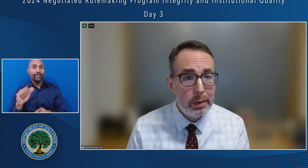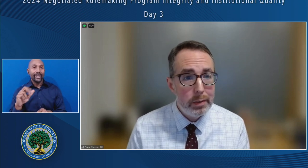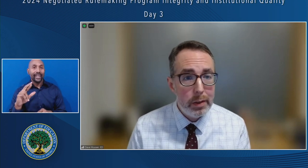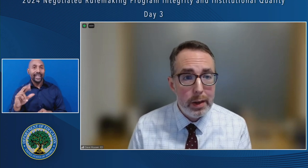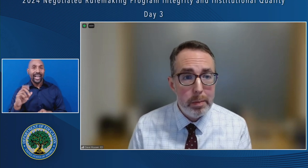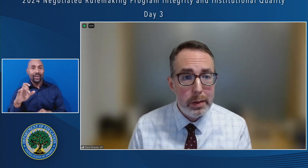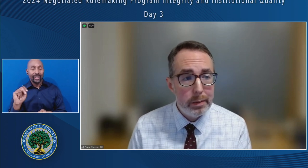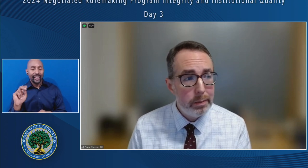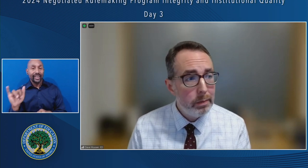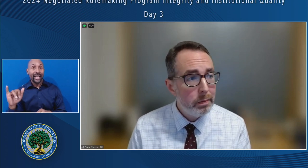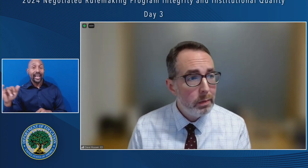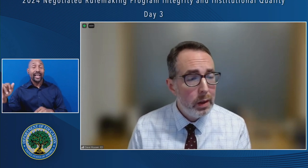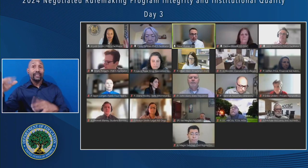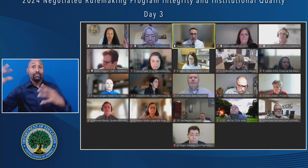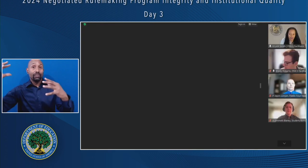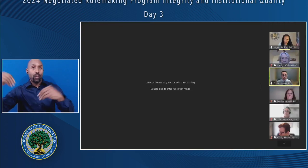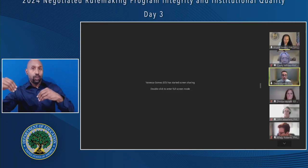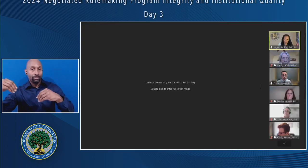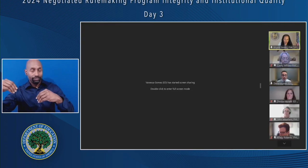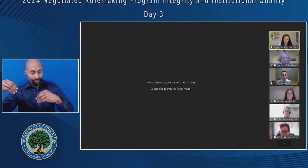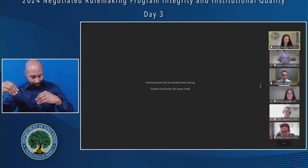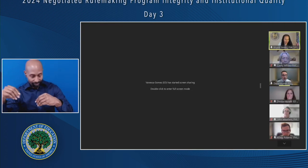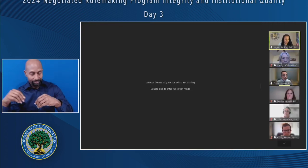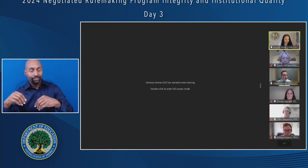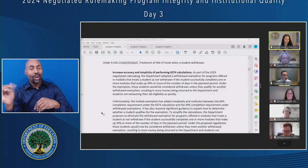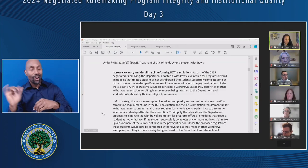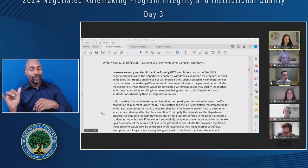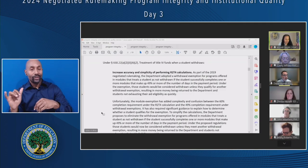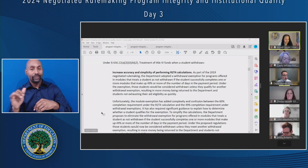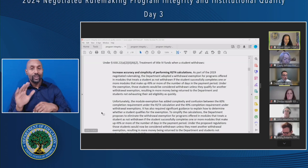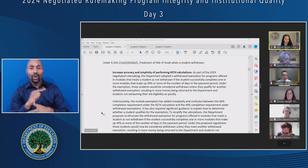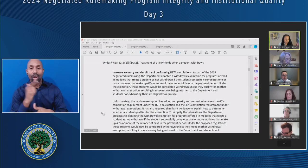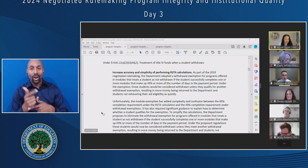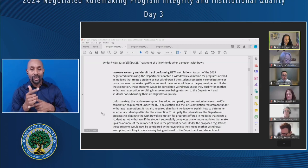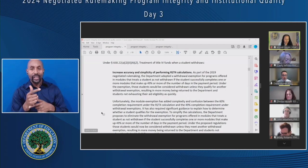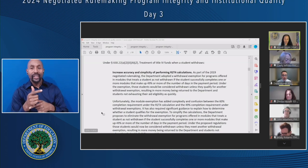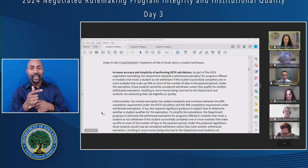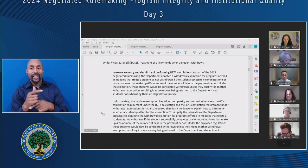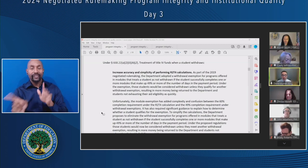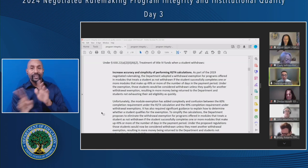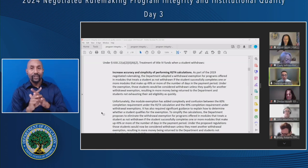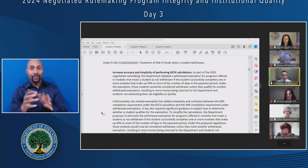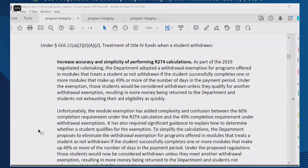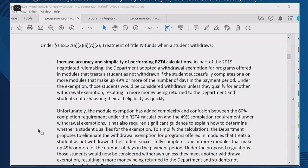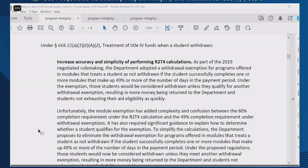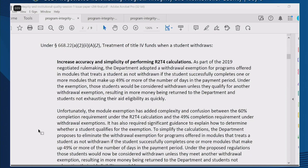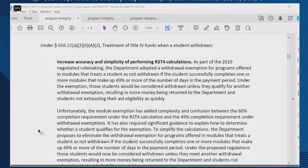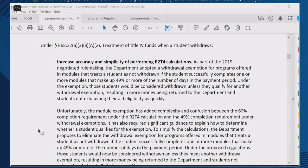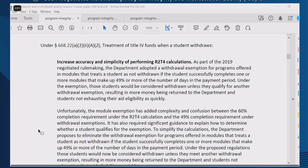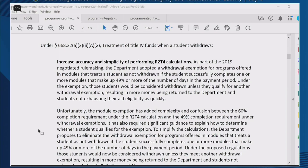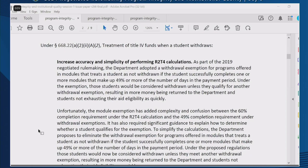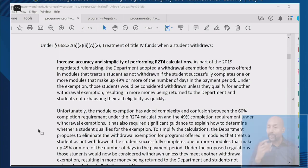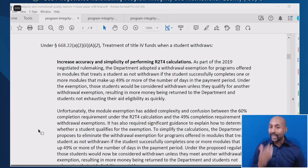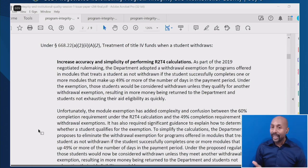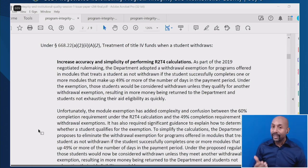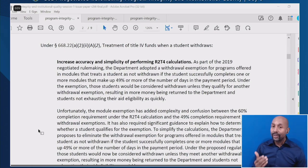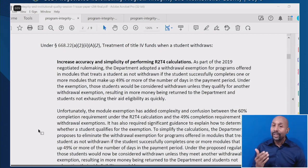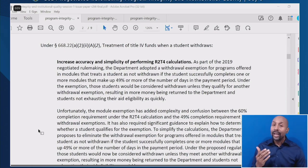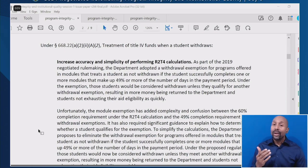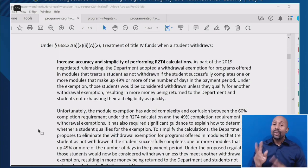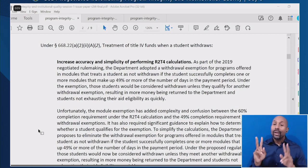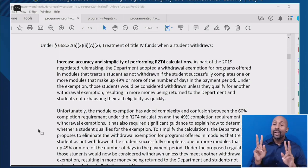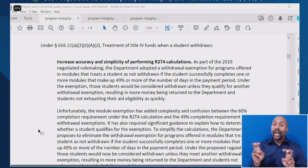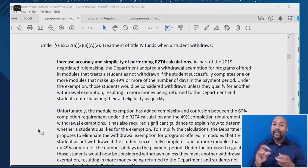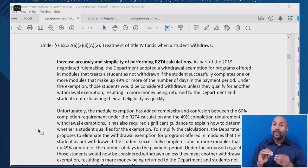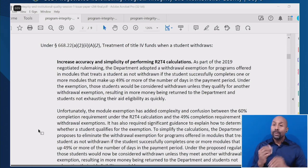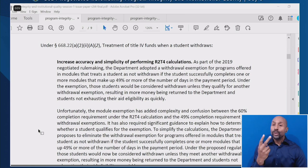her for the time being. Thank you. All right, Vanessa, we can go on to the next item on page two of the issue paper. Um, increase